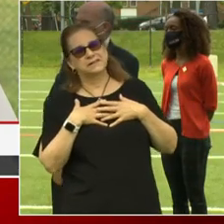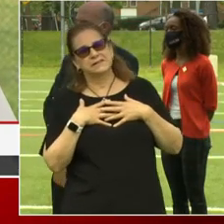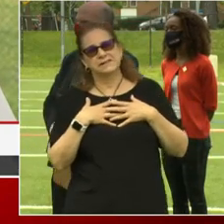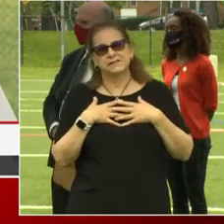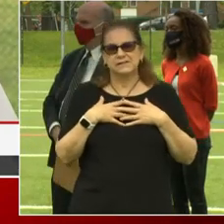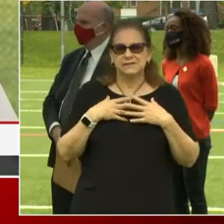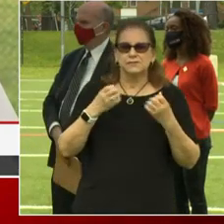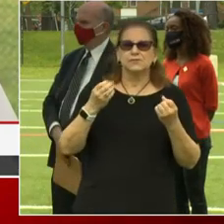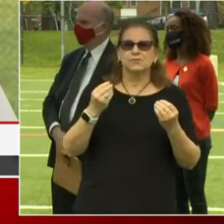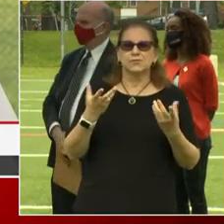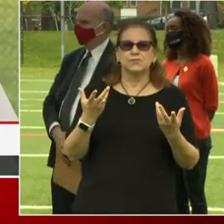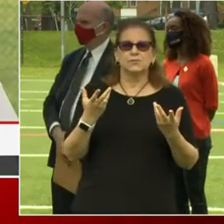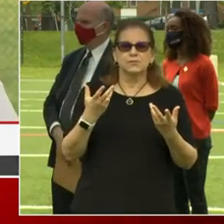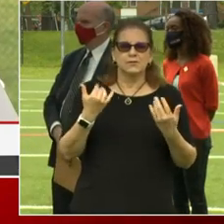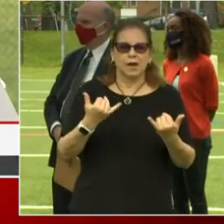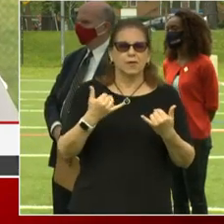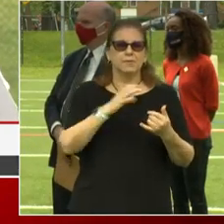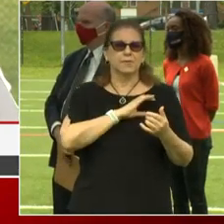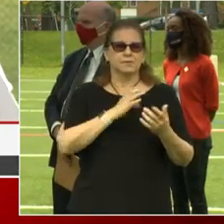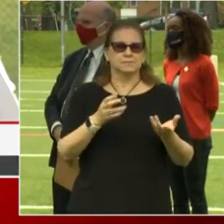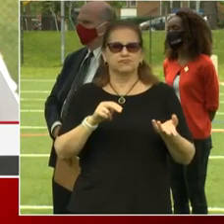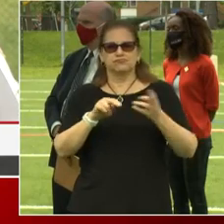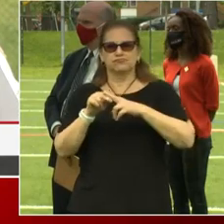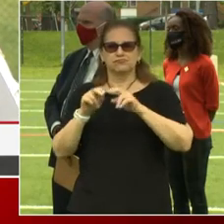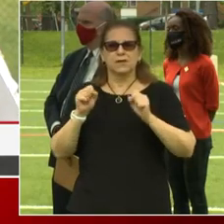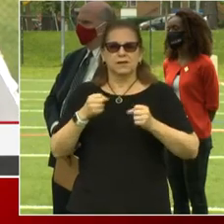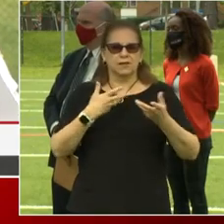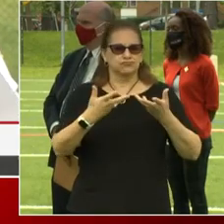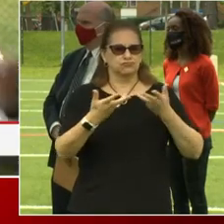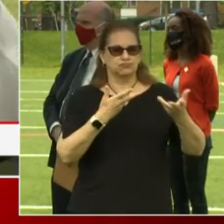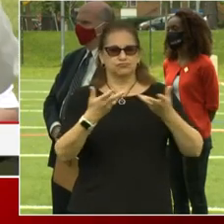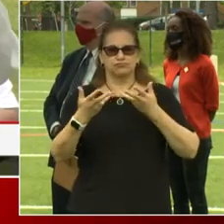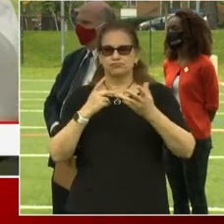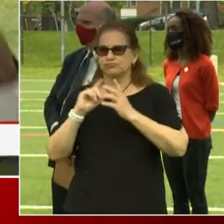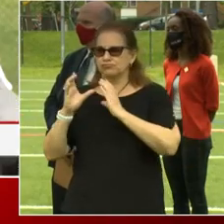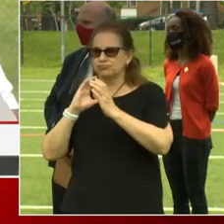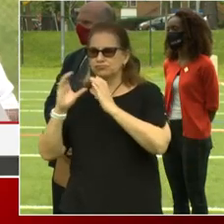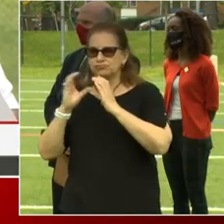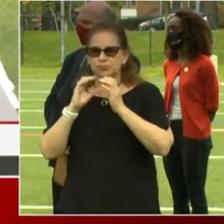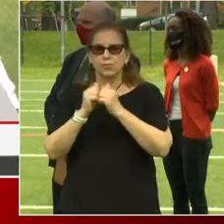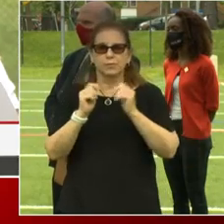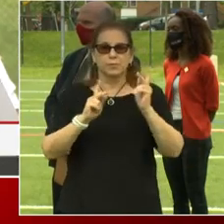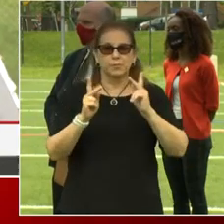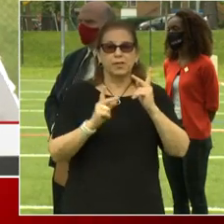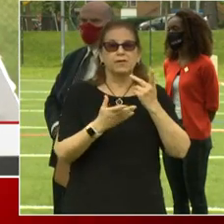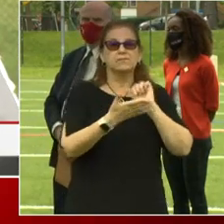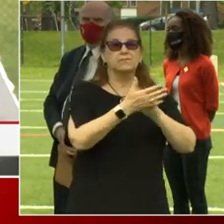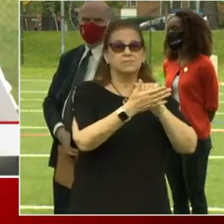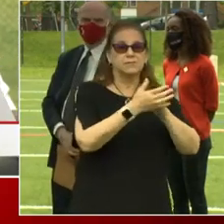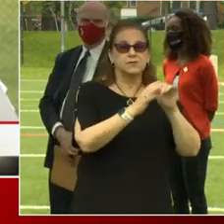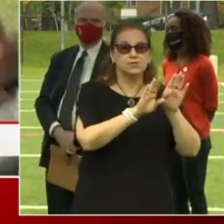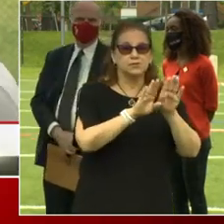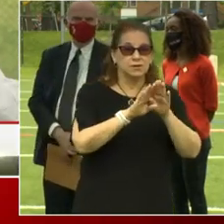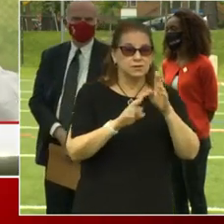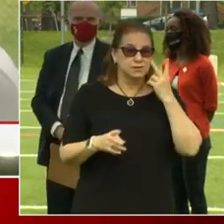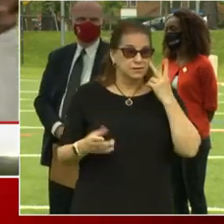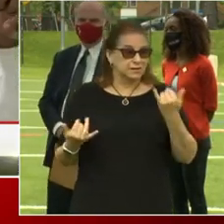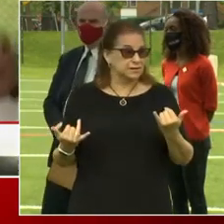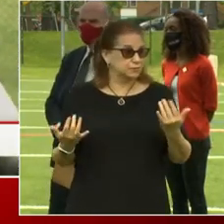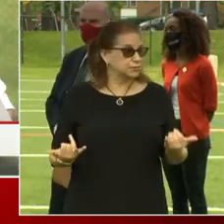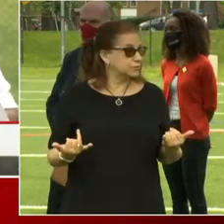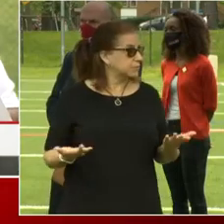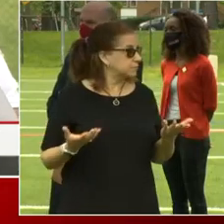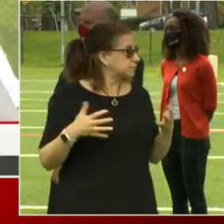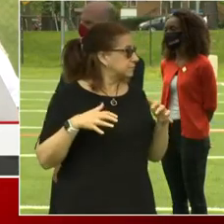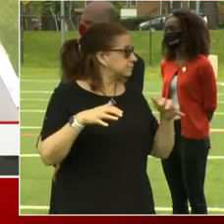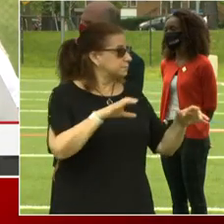safer communities, by engaging community members where they are. As you can see, we have a lot of police officers that are here, and that will